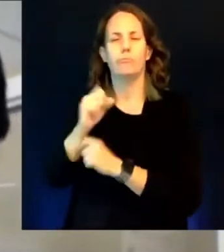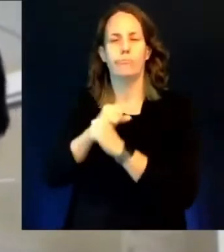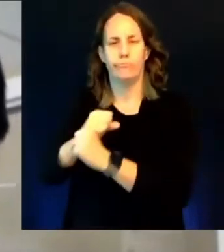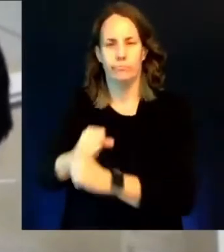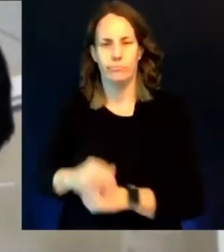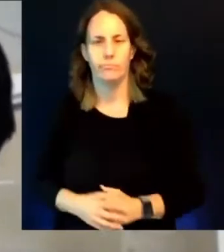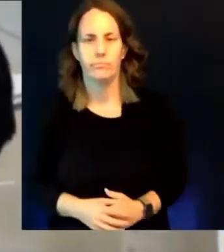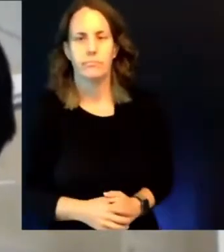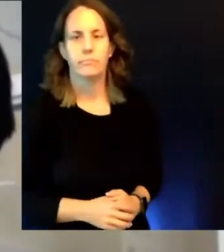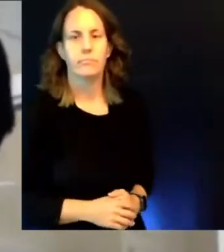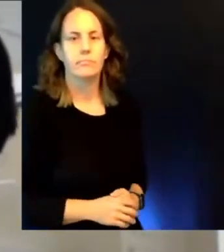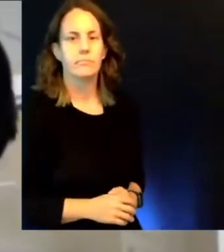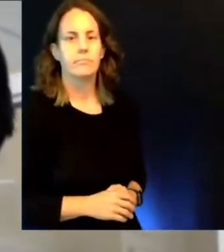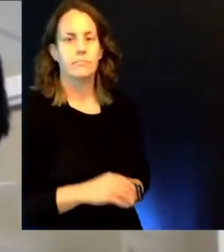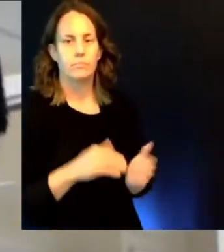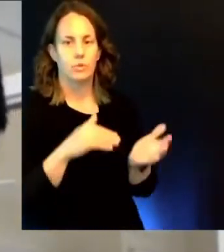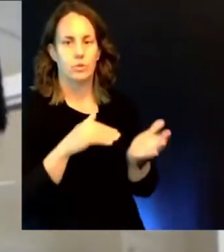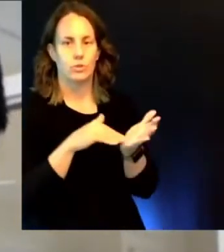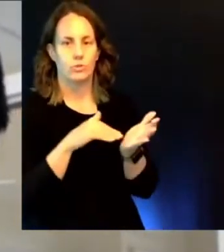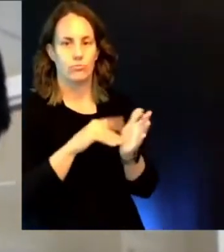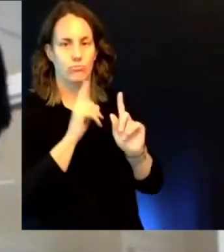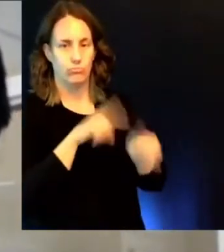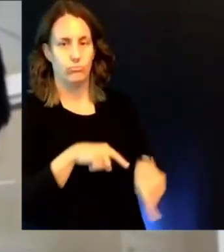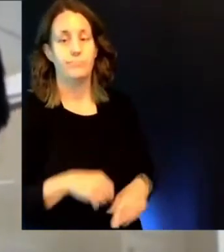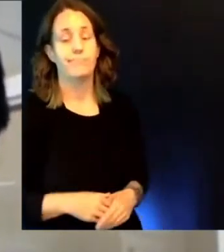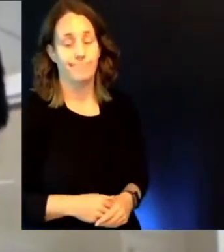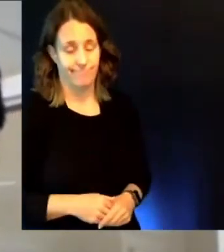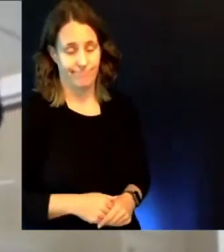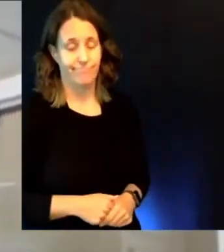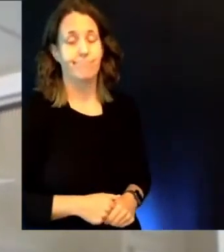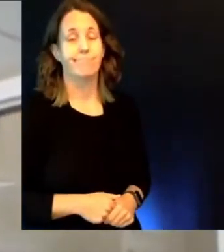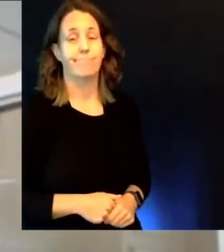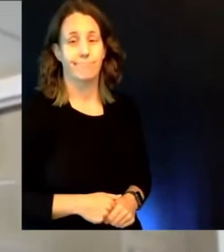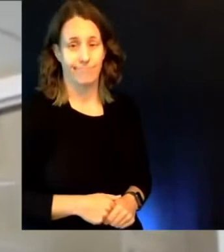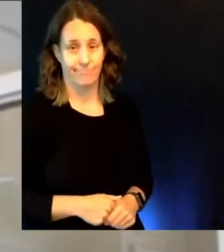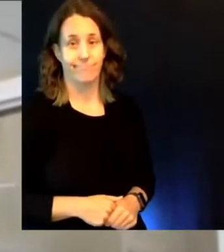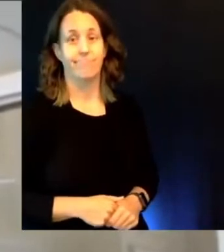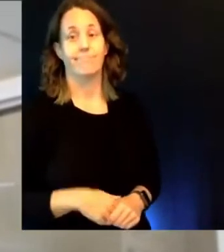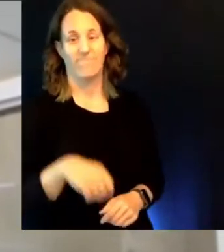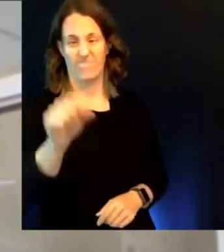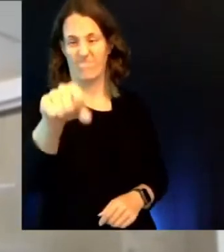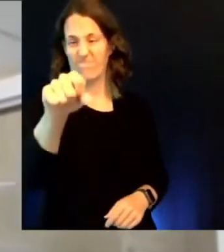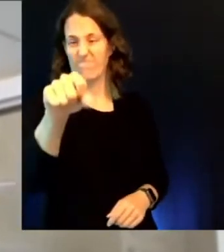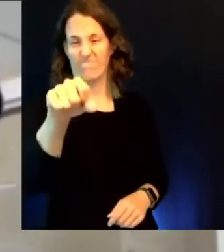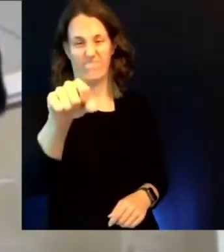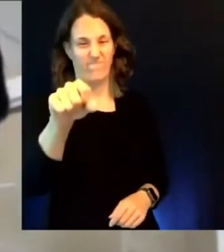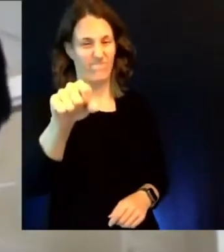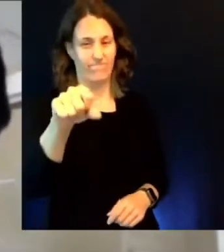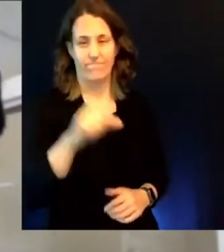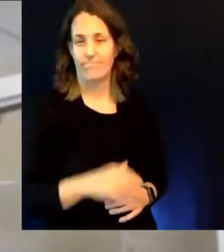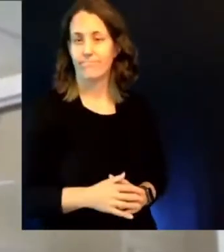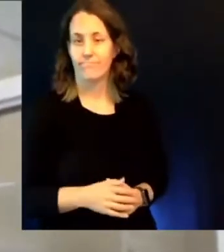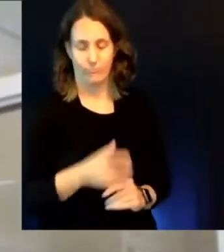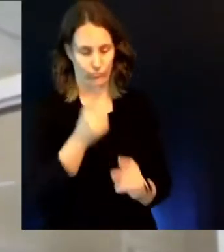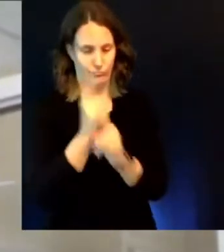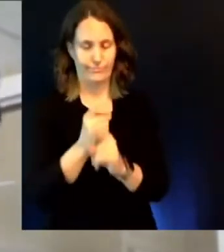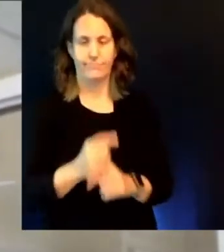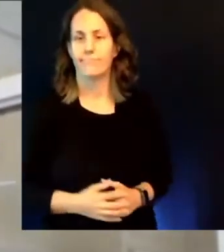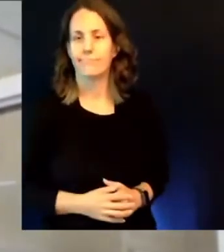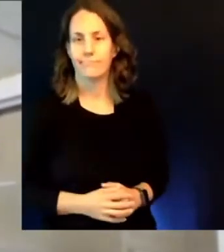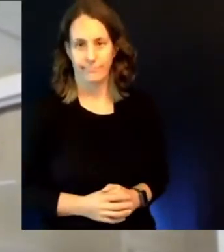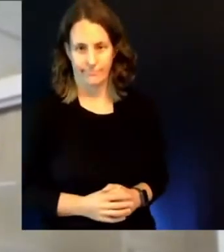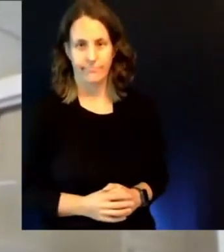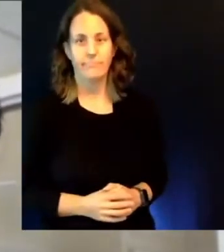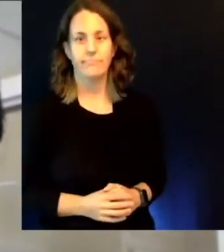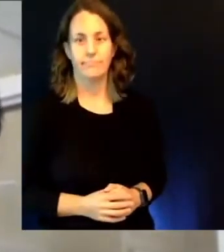the level of people who are protected based on their immune status as a threshold that's required